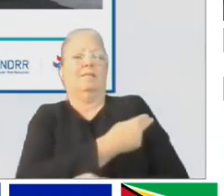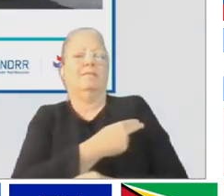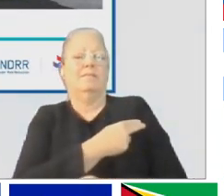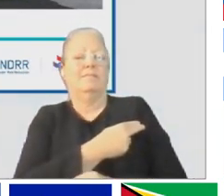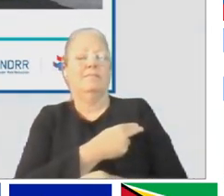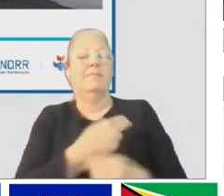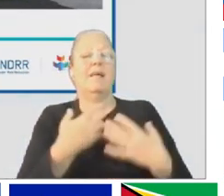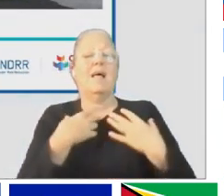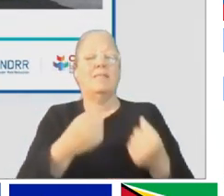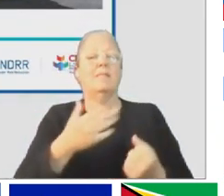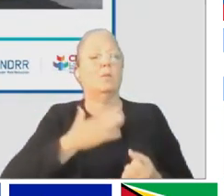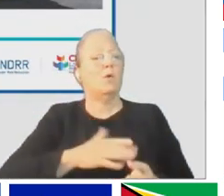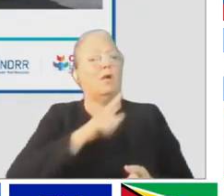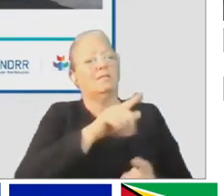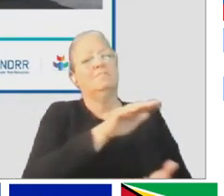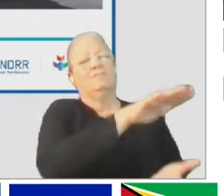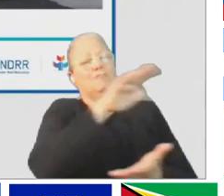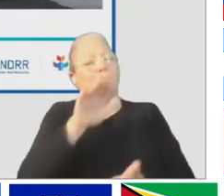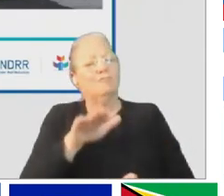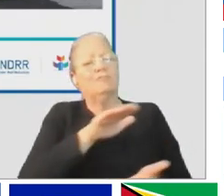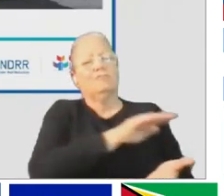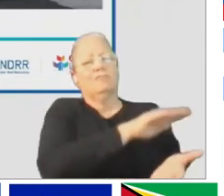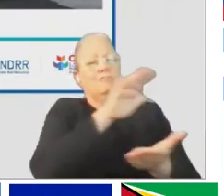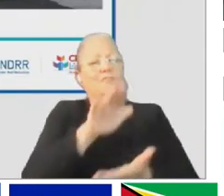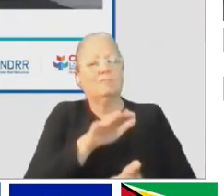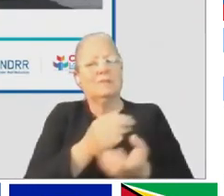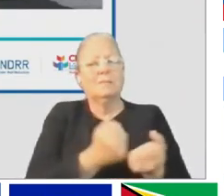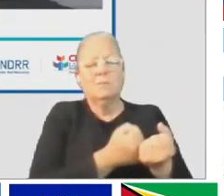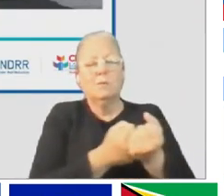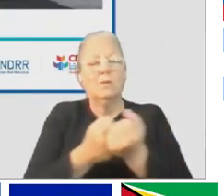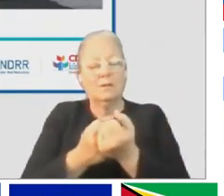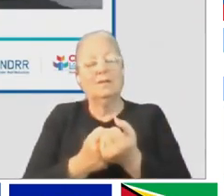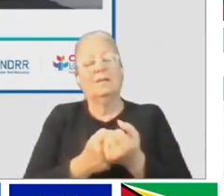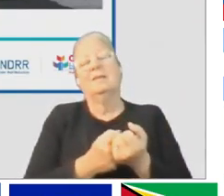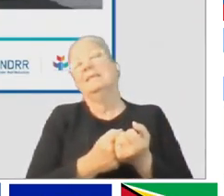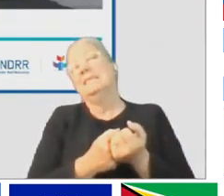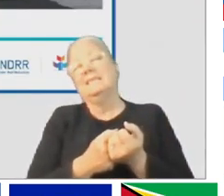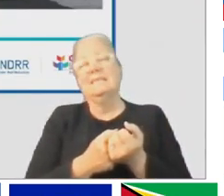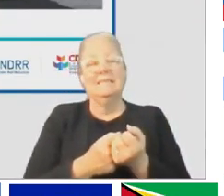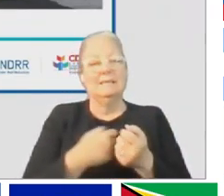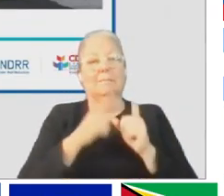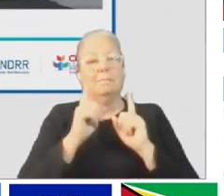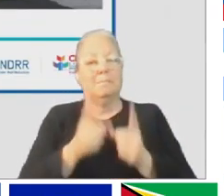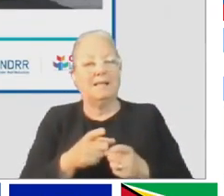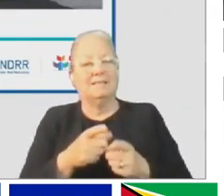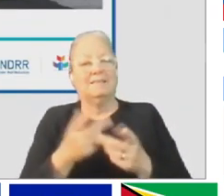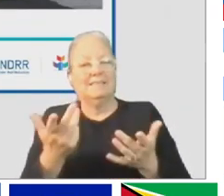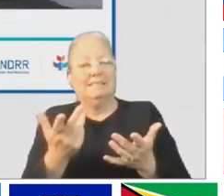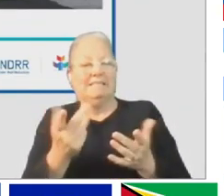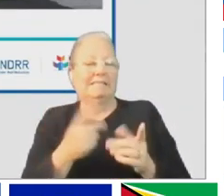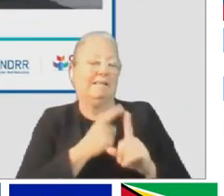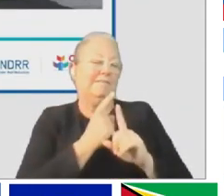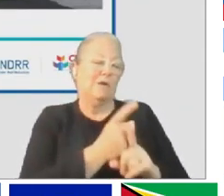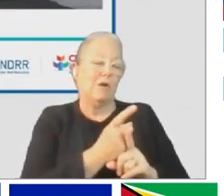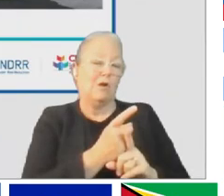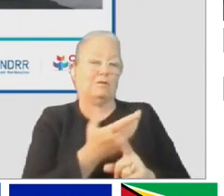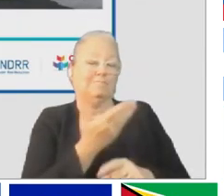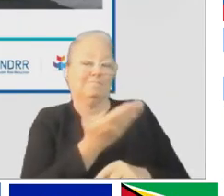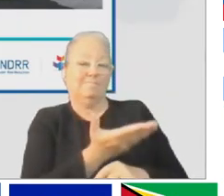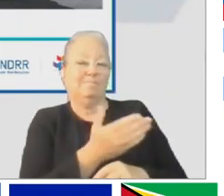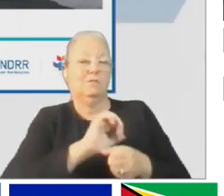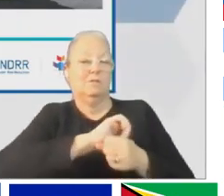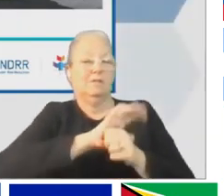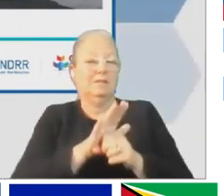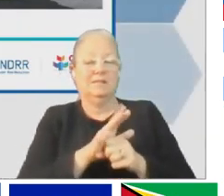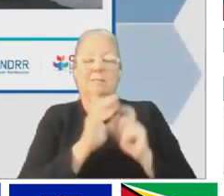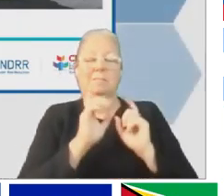to manage in some cases. We have to follow the science. I don't want to debate the science on the COVID-19, but we have to follow the science,